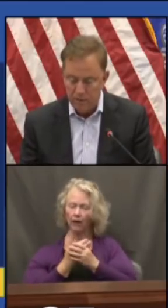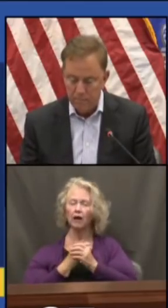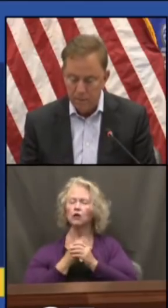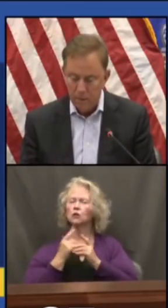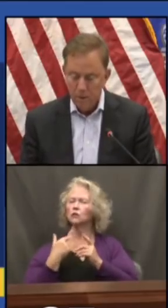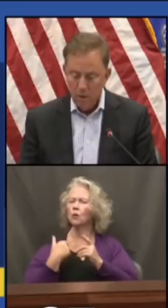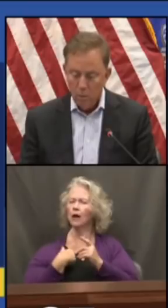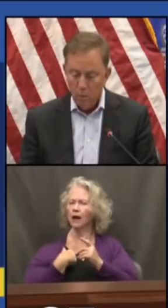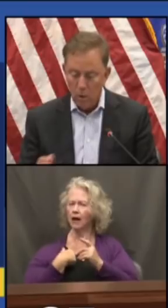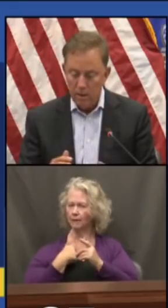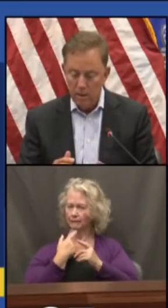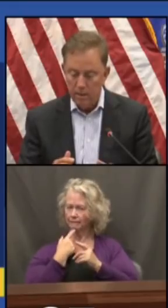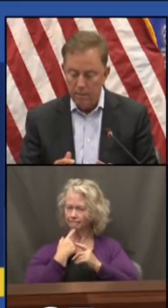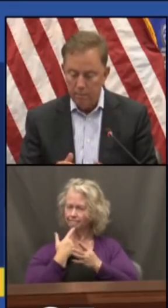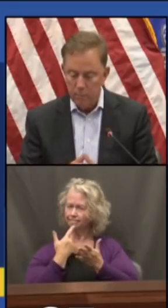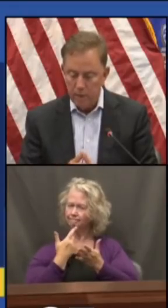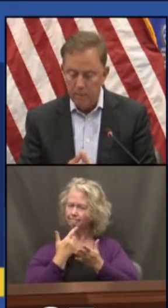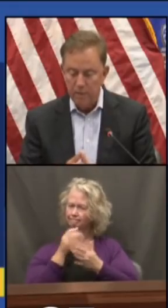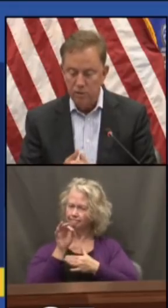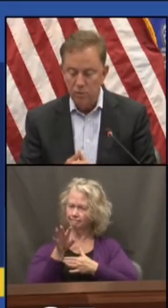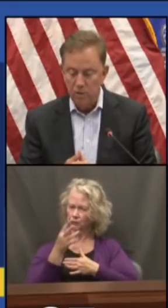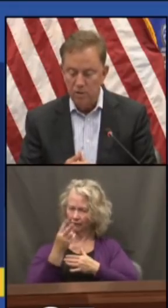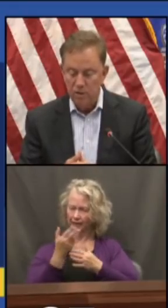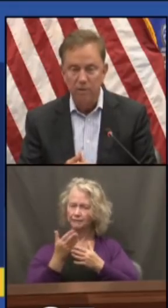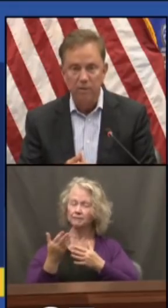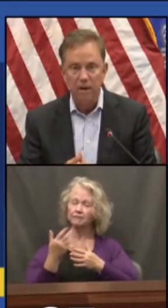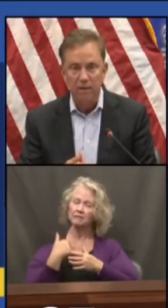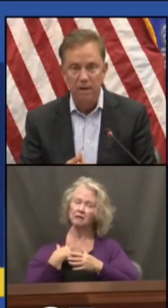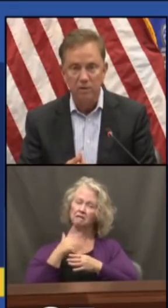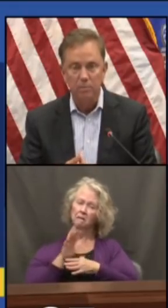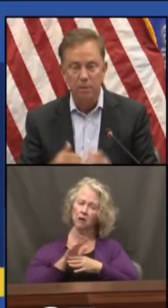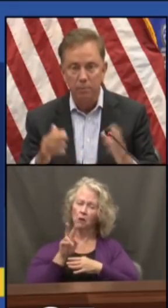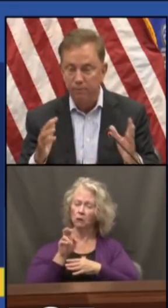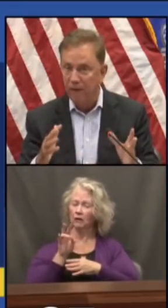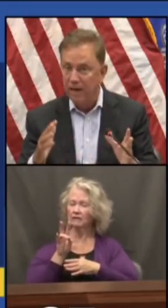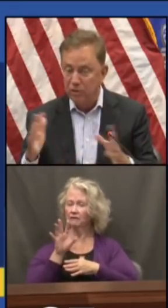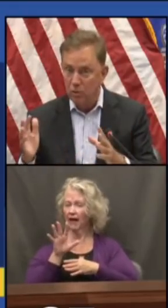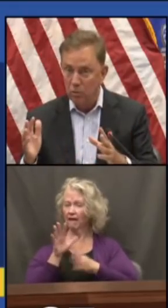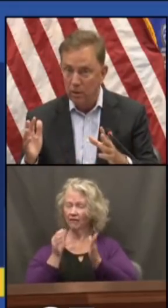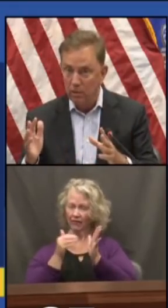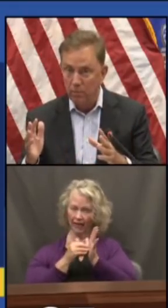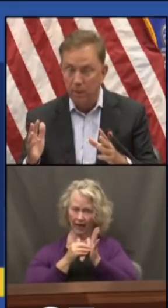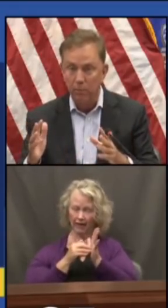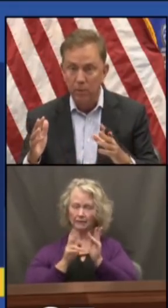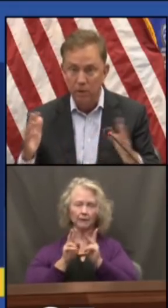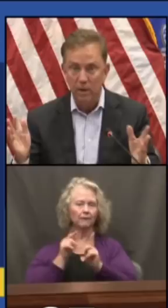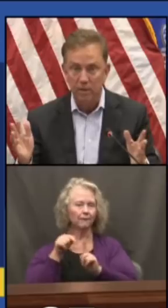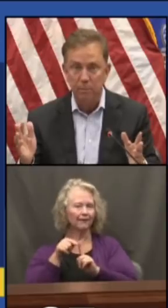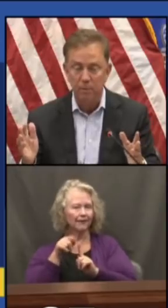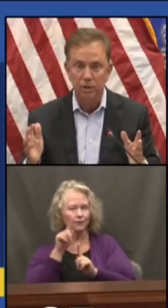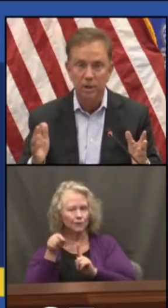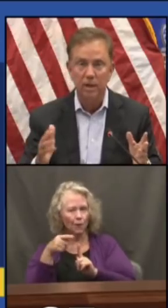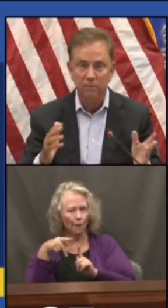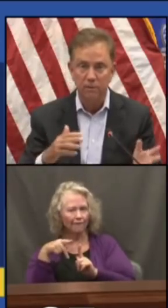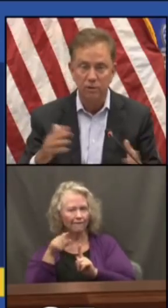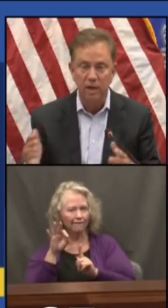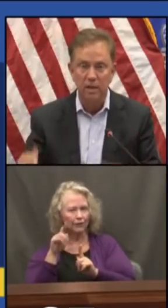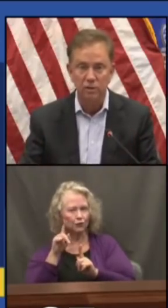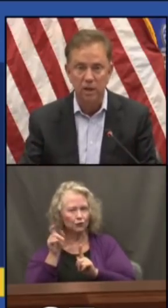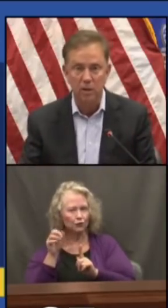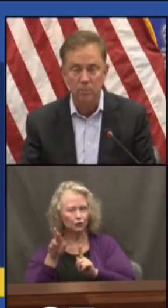things. One, we got about 275,000 people. Pfizer only, remember, we don't have permission yet